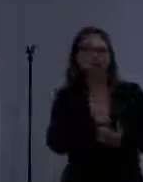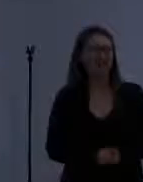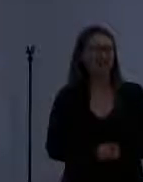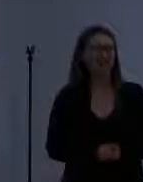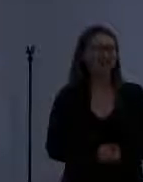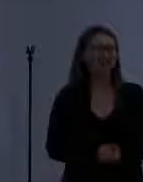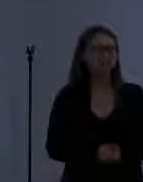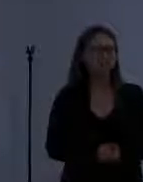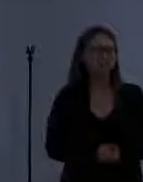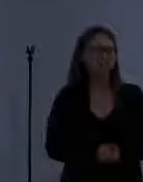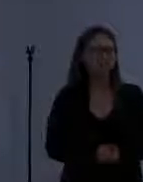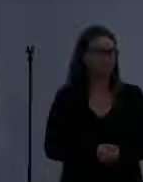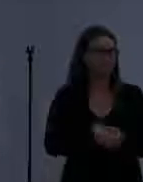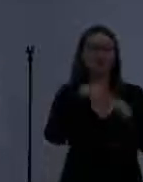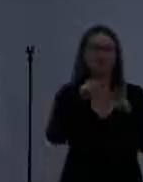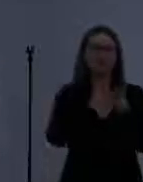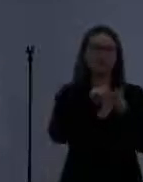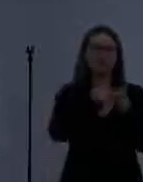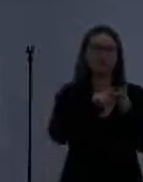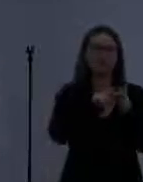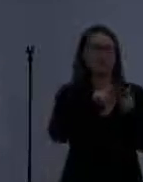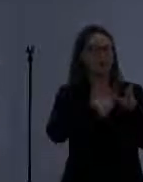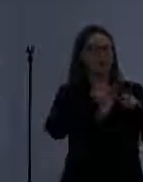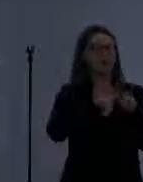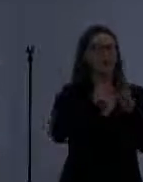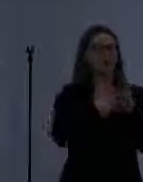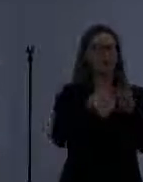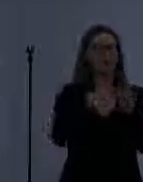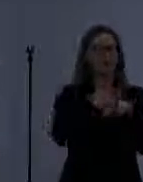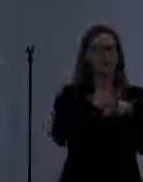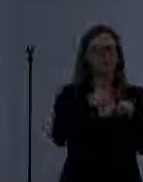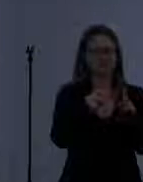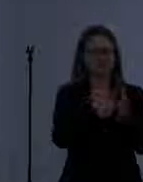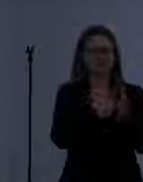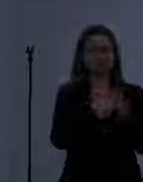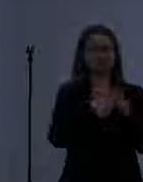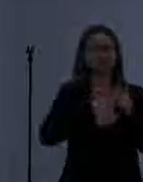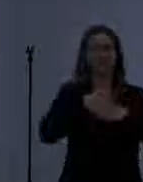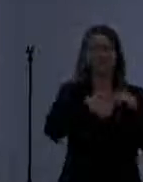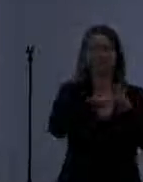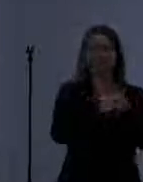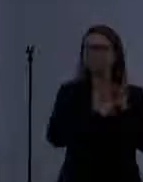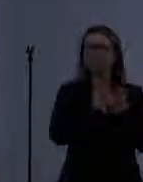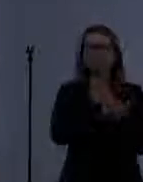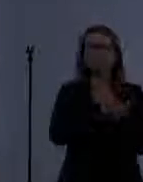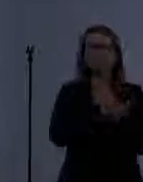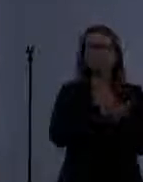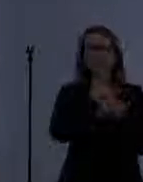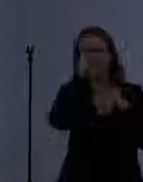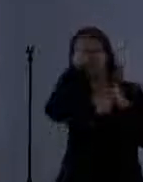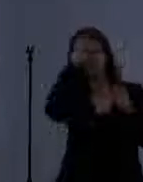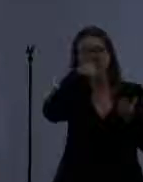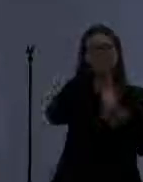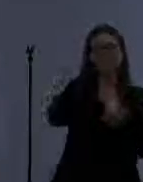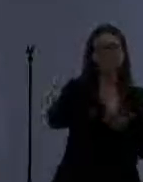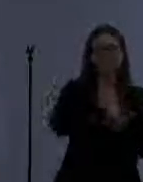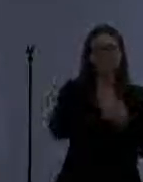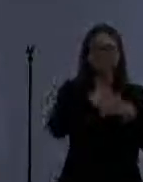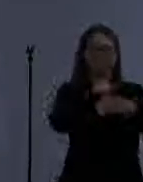So the Code of Conduct sets the minimum expectations of the